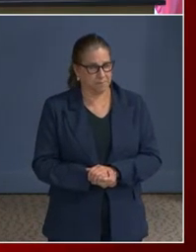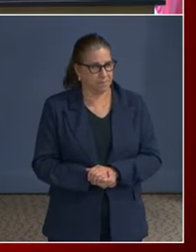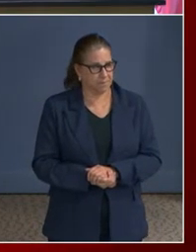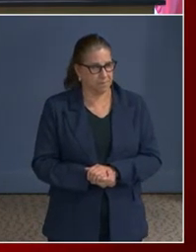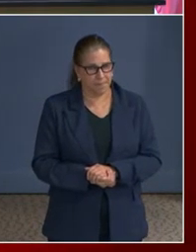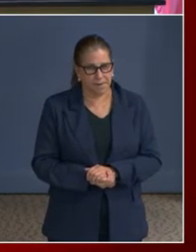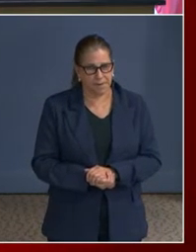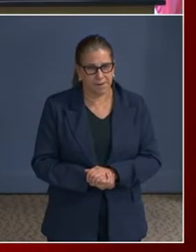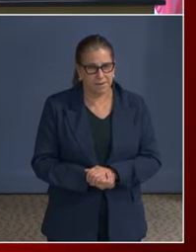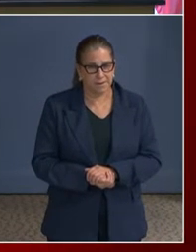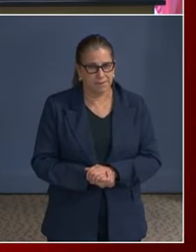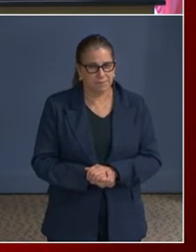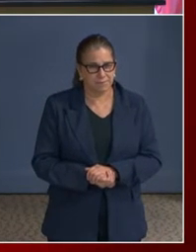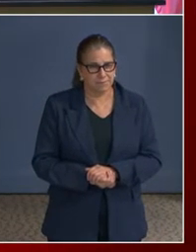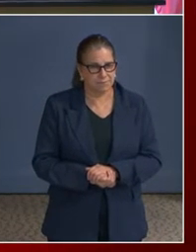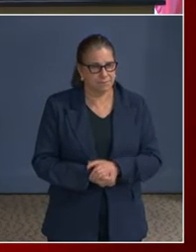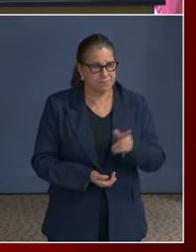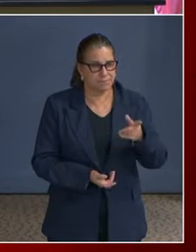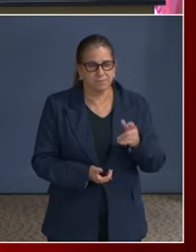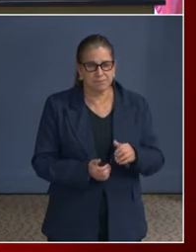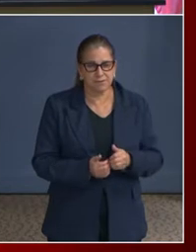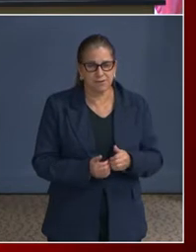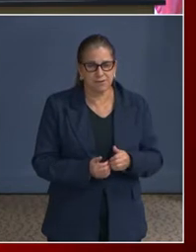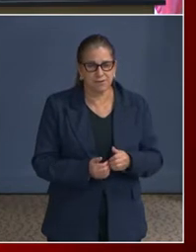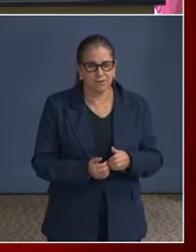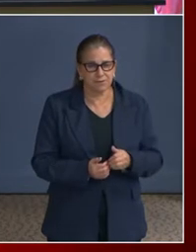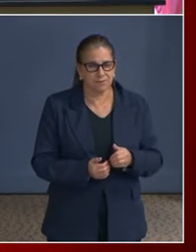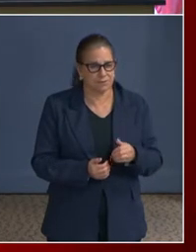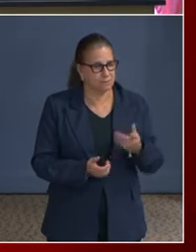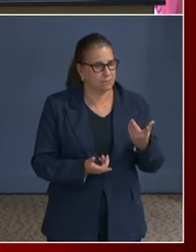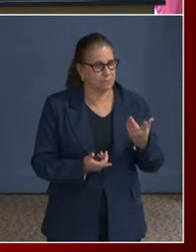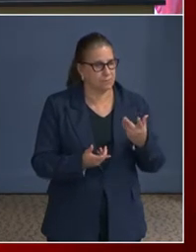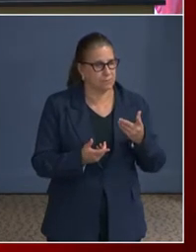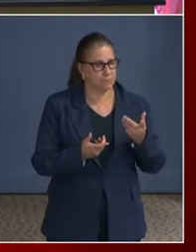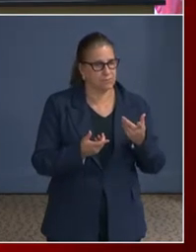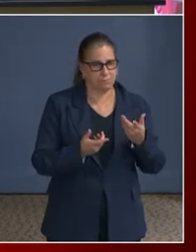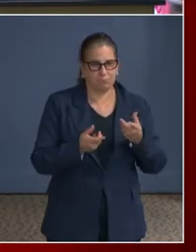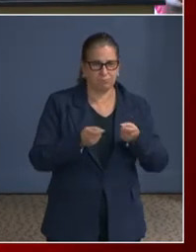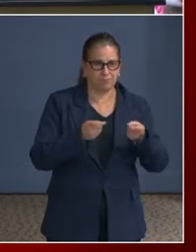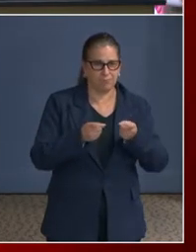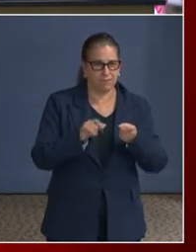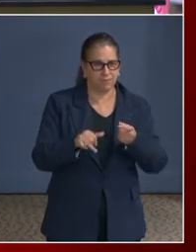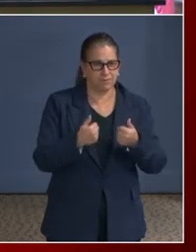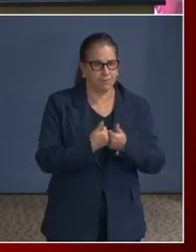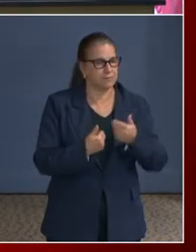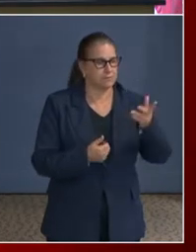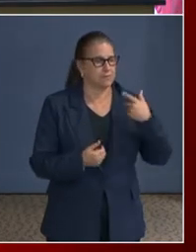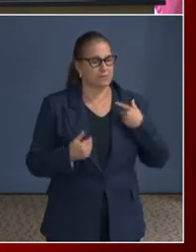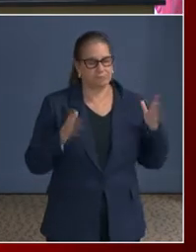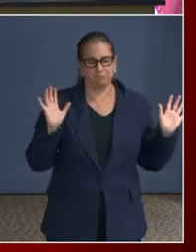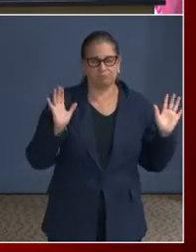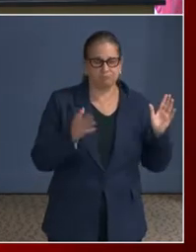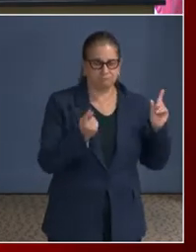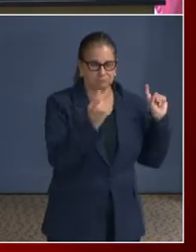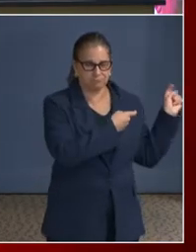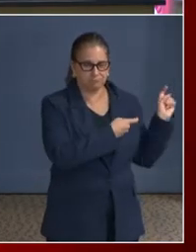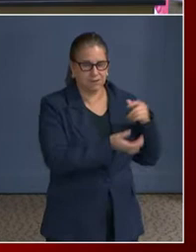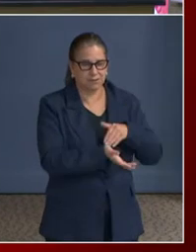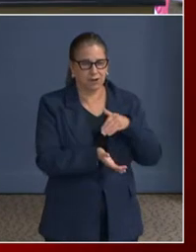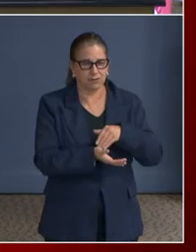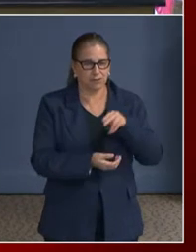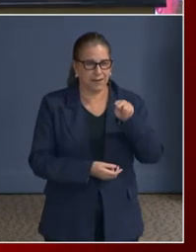in a virtual COVID environment. Well, Dr. Nesbitt wants to say something, so I'm going to get out of the way for Dr. Nesbitt